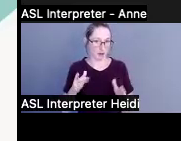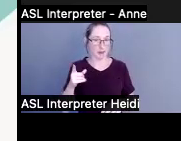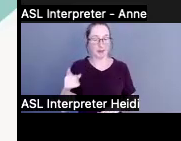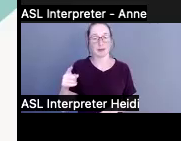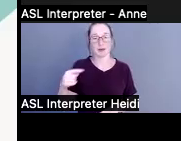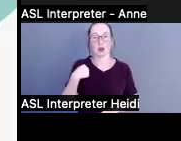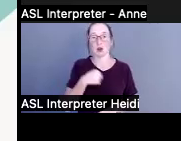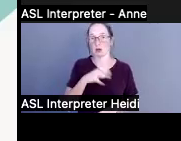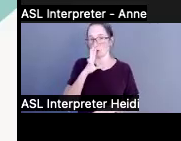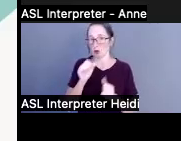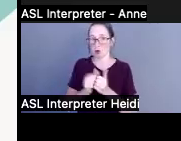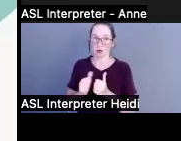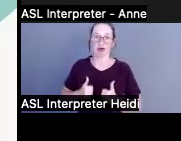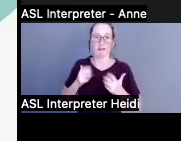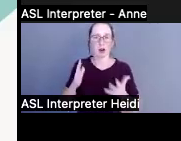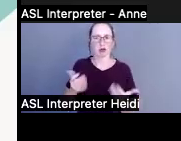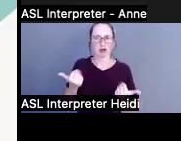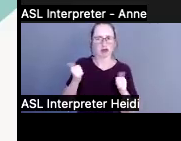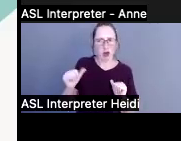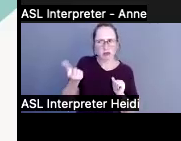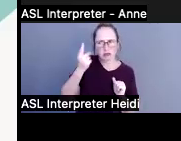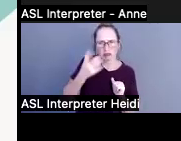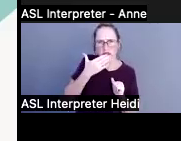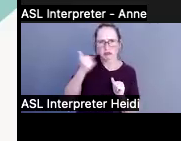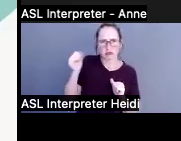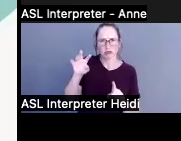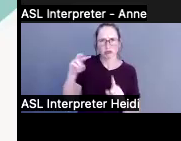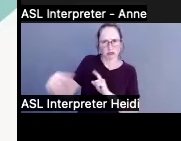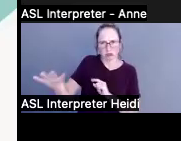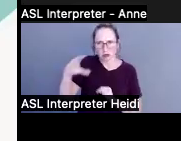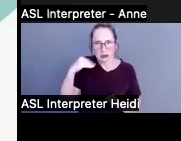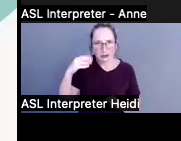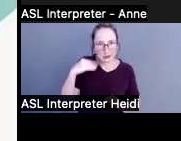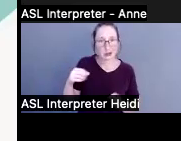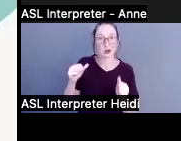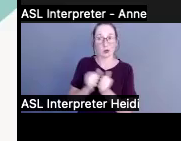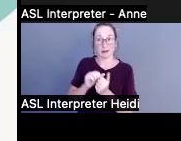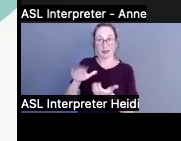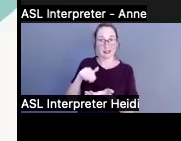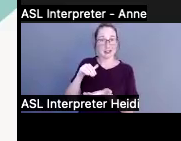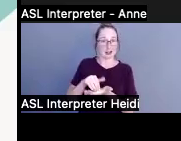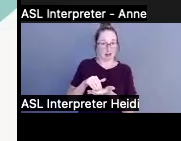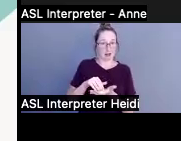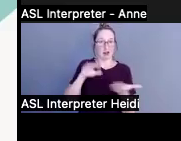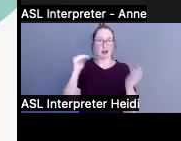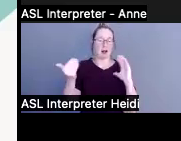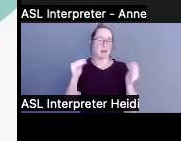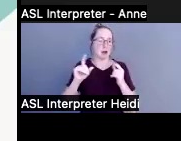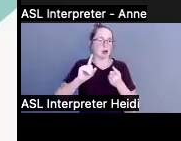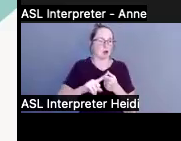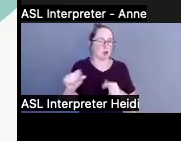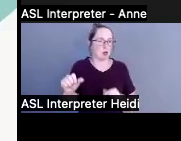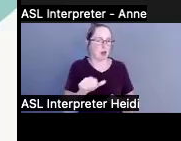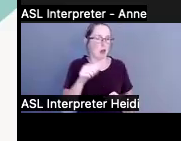we spoke with survivors to try to understand better what their experiences were with the center in comparison to